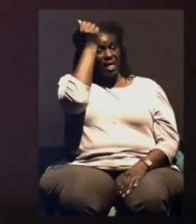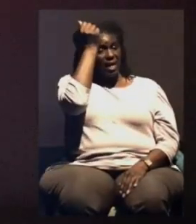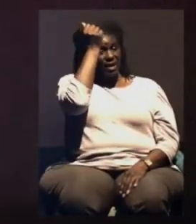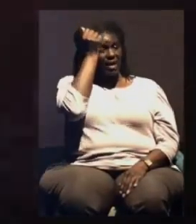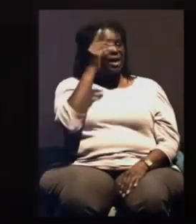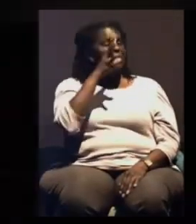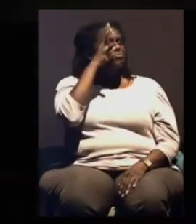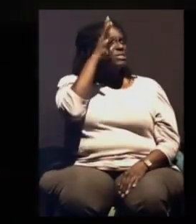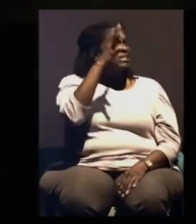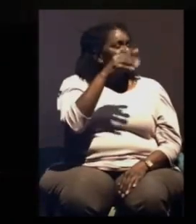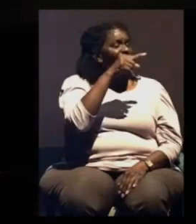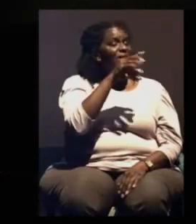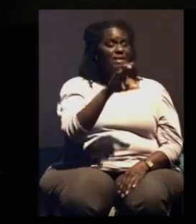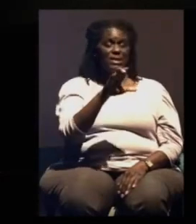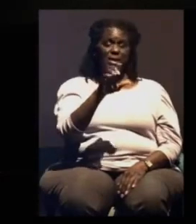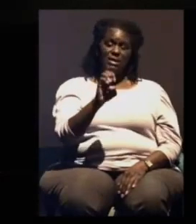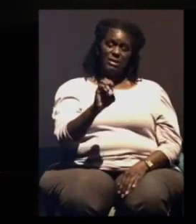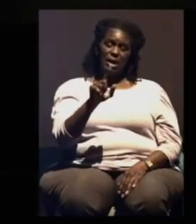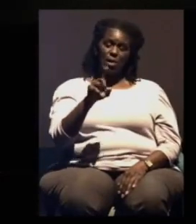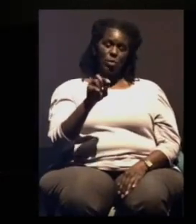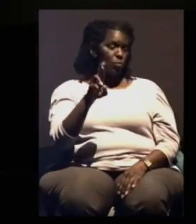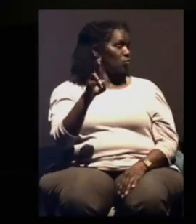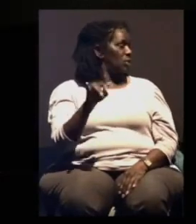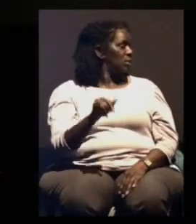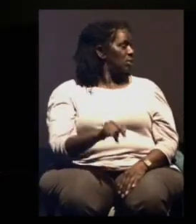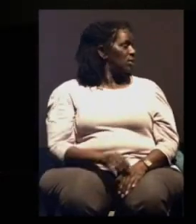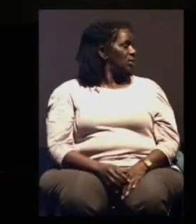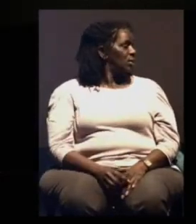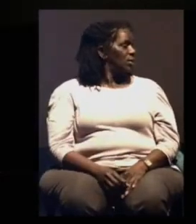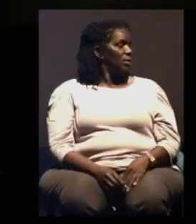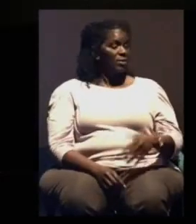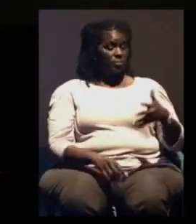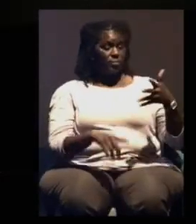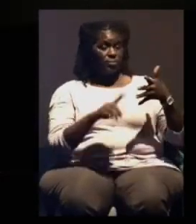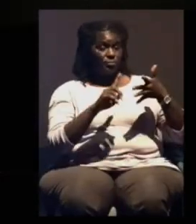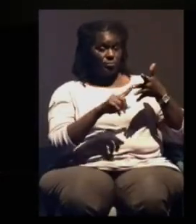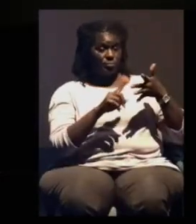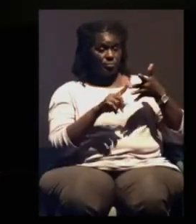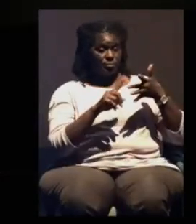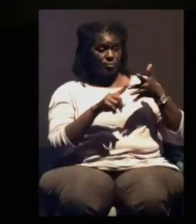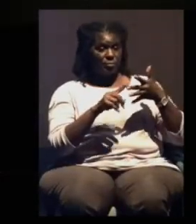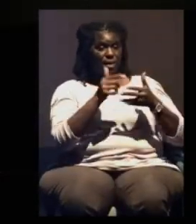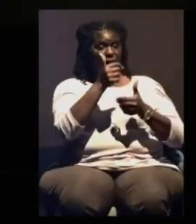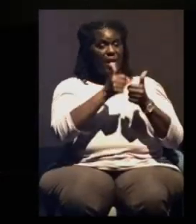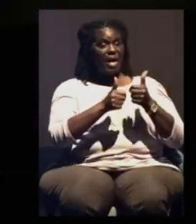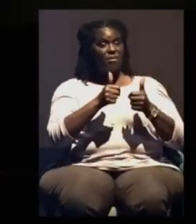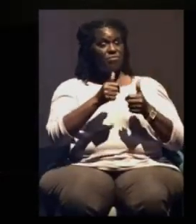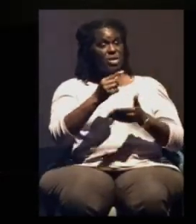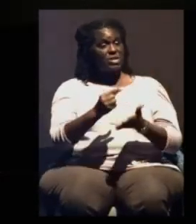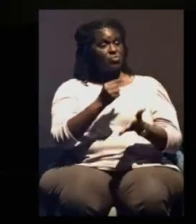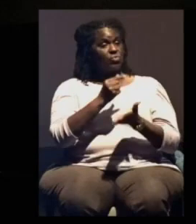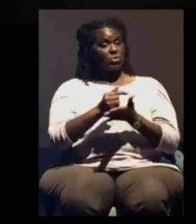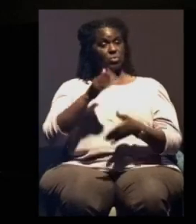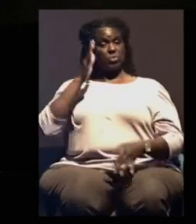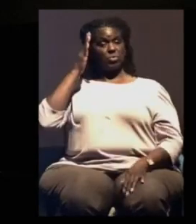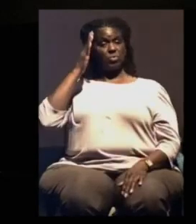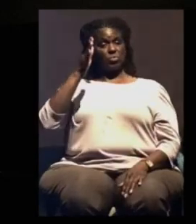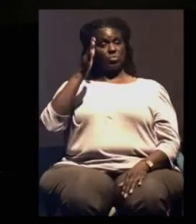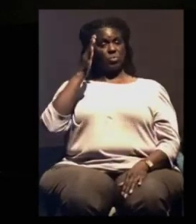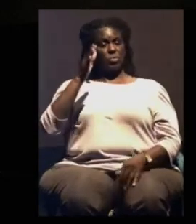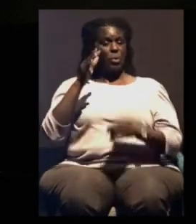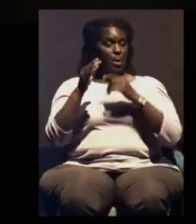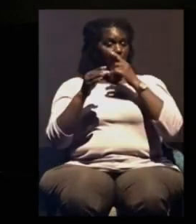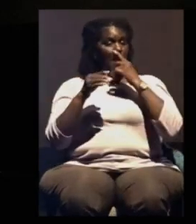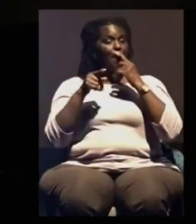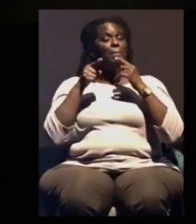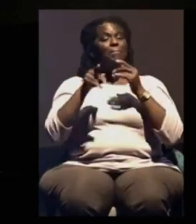just pretend that this is a celery, okay? The third thing every commencement address is going to tell you is